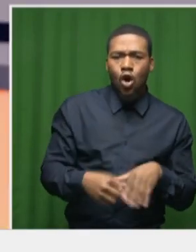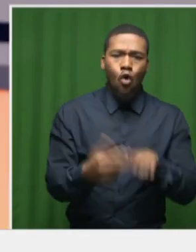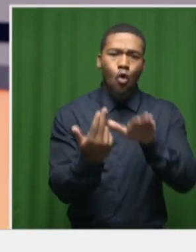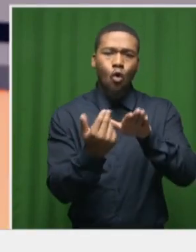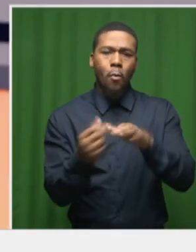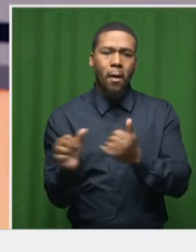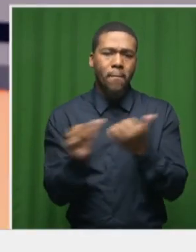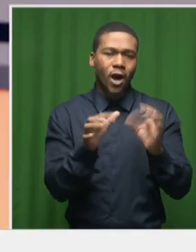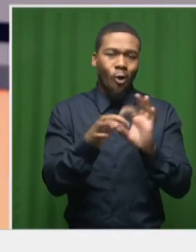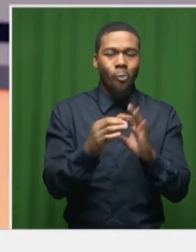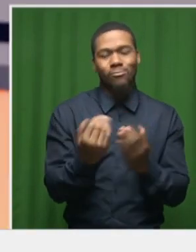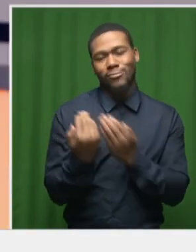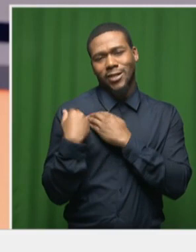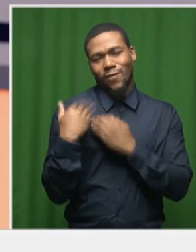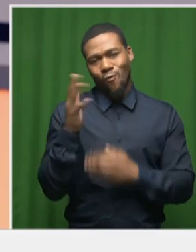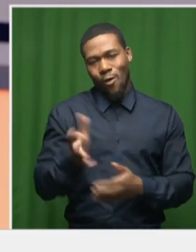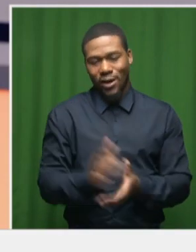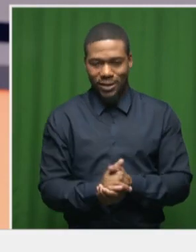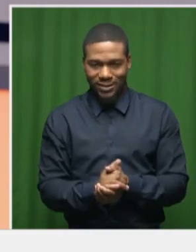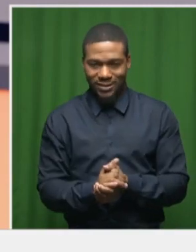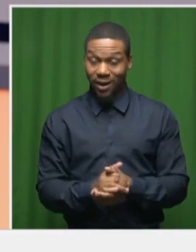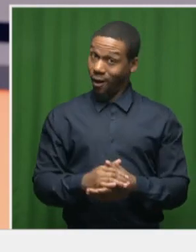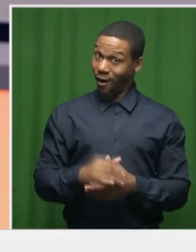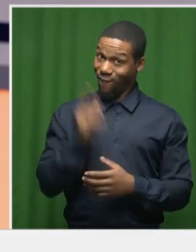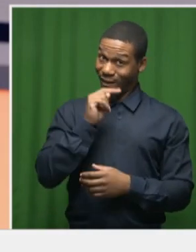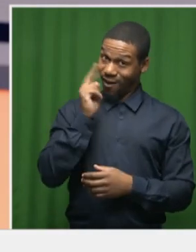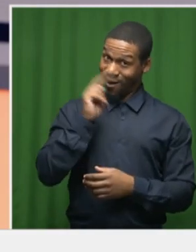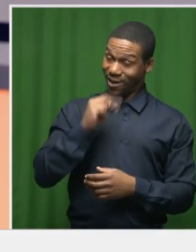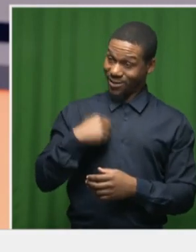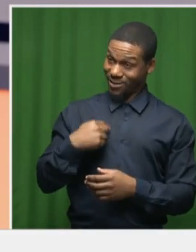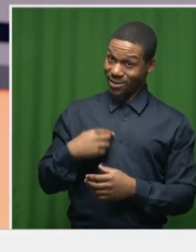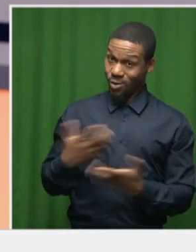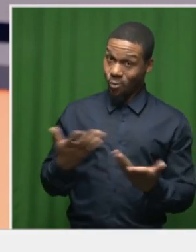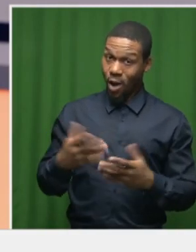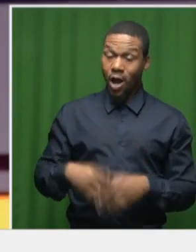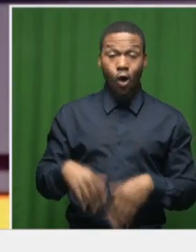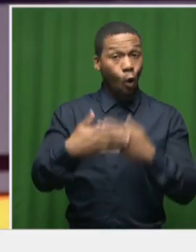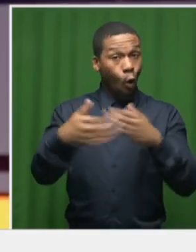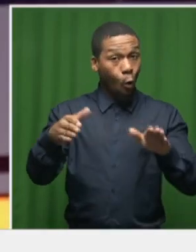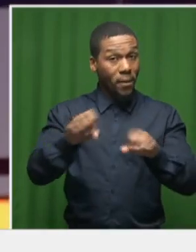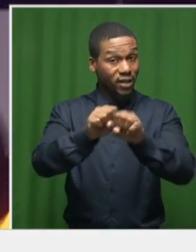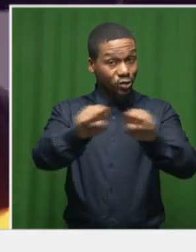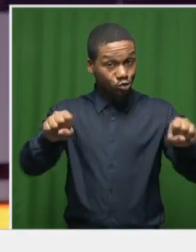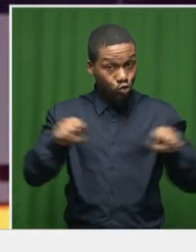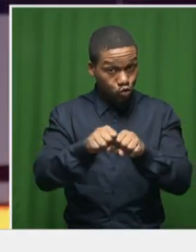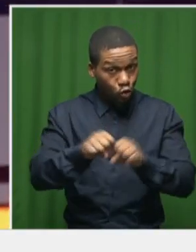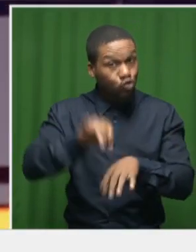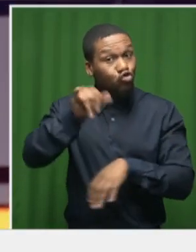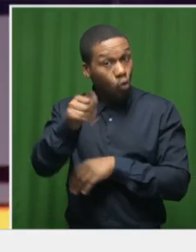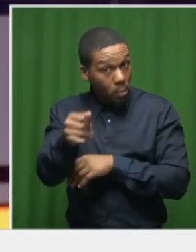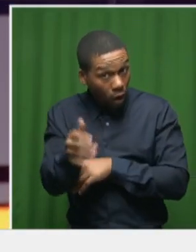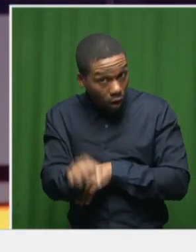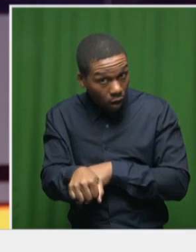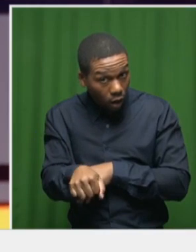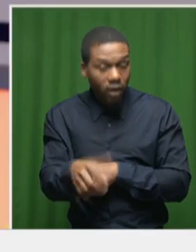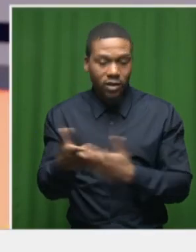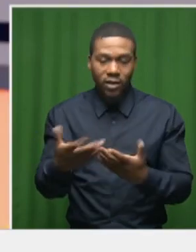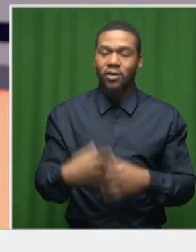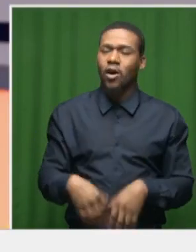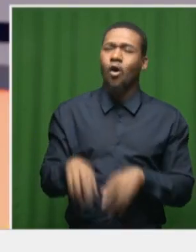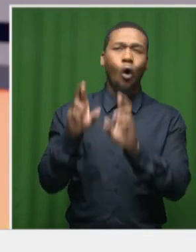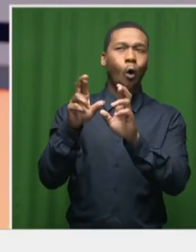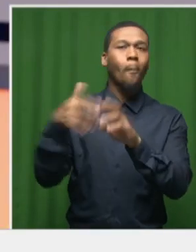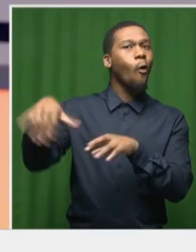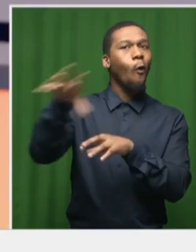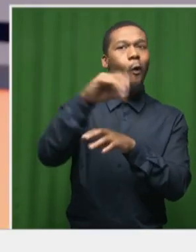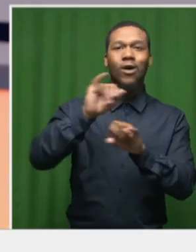sounds like a lot of fun. All right, so it's openstudios.joburg. Yes, openstudios.joburg, and we're hoping that all of Joburg comes. Perfect. The